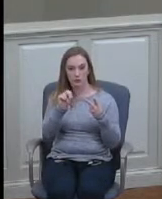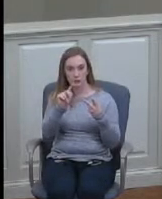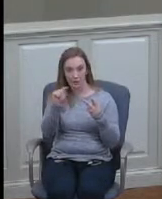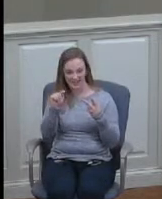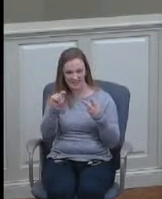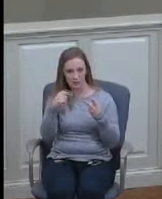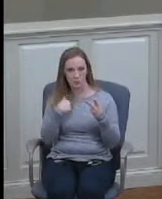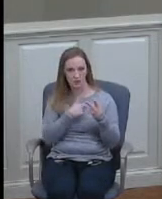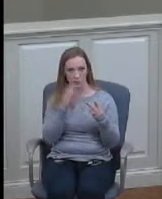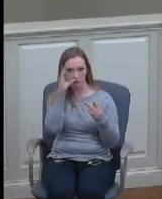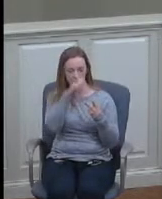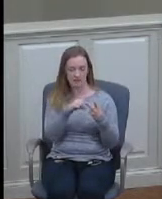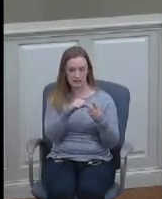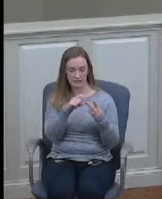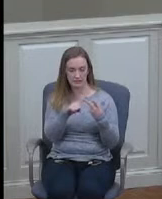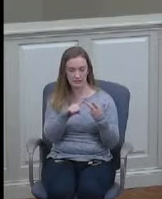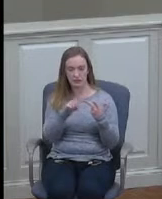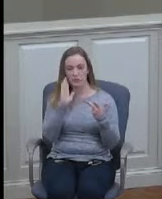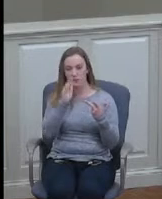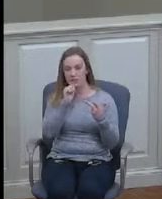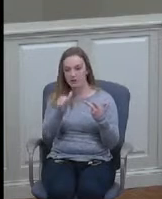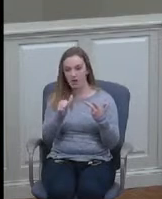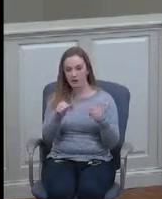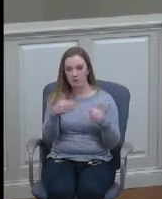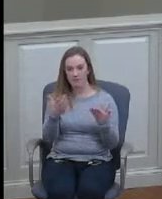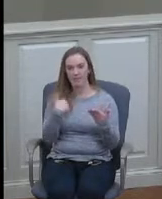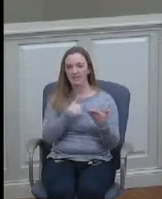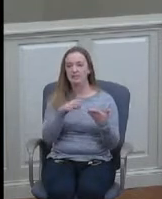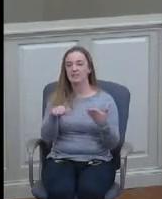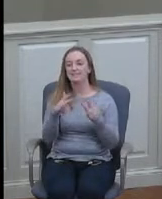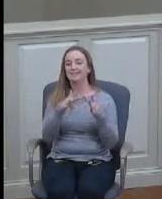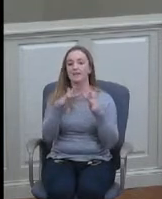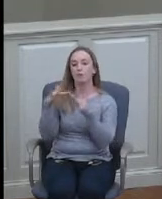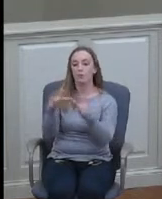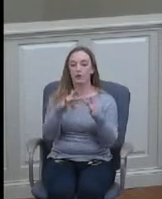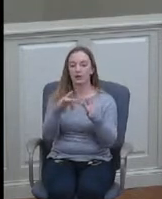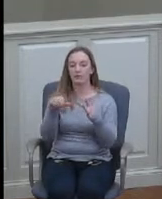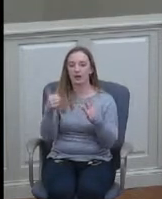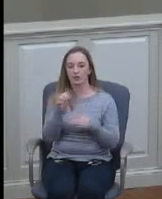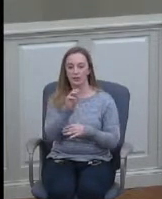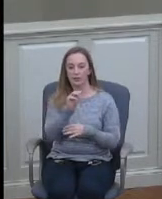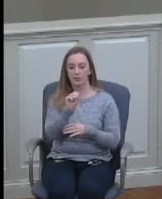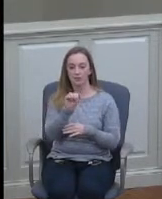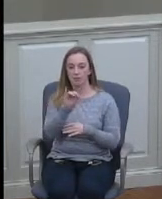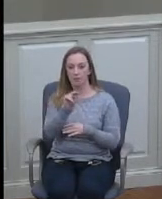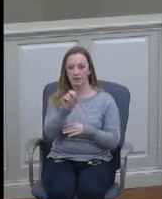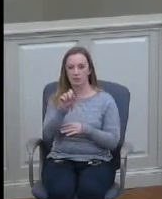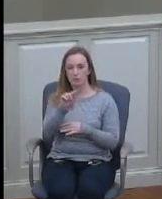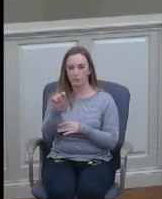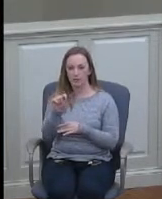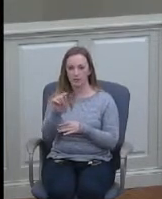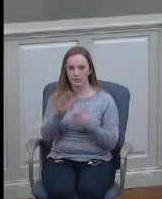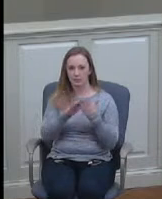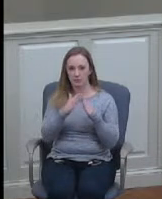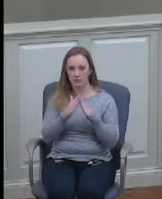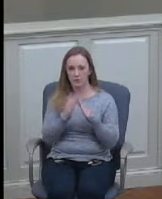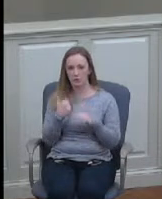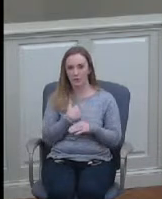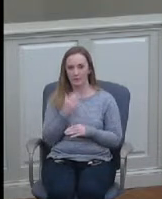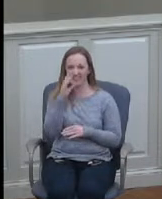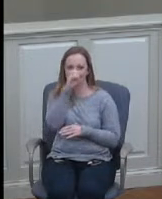us the network of other Main Street communities other than guessing on our own as to who we could talk